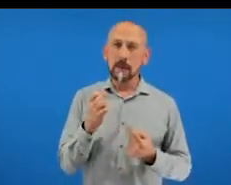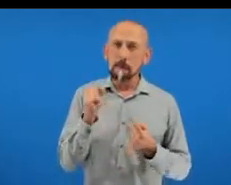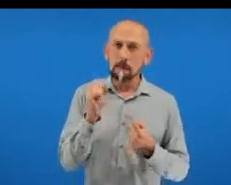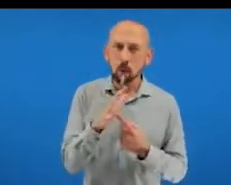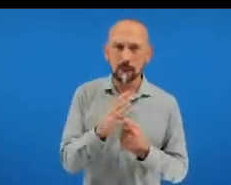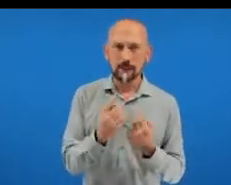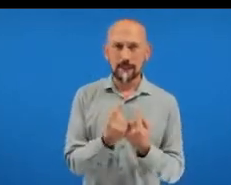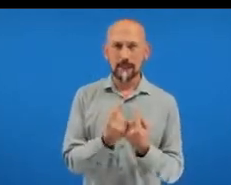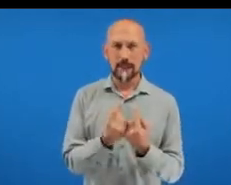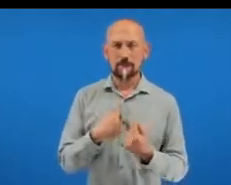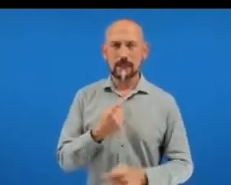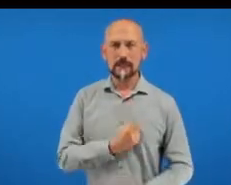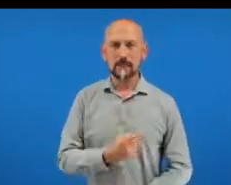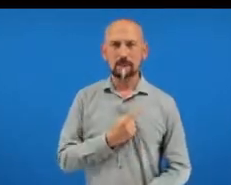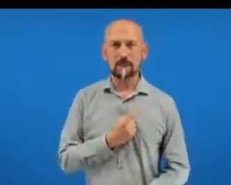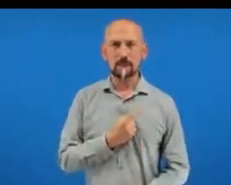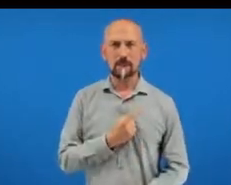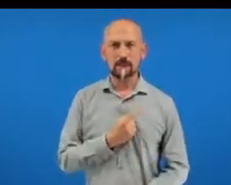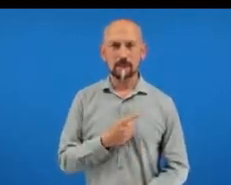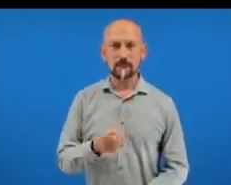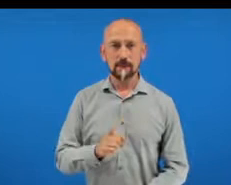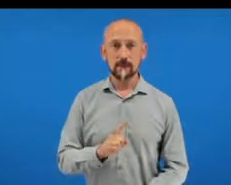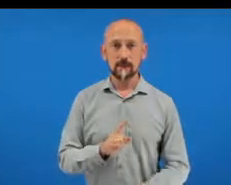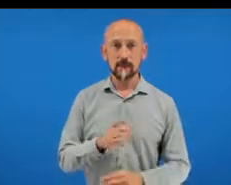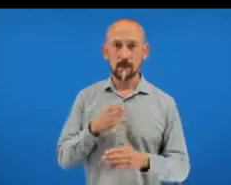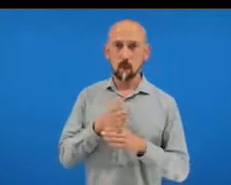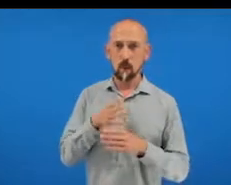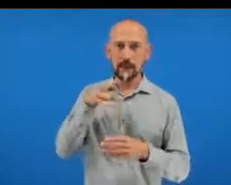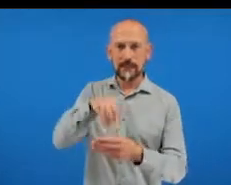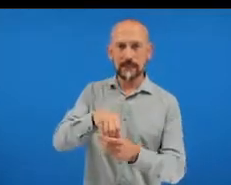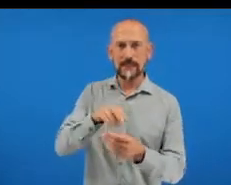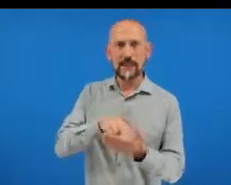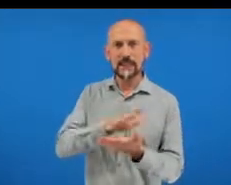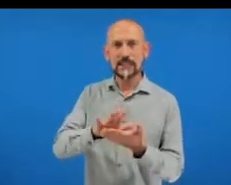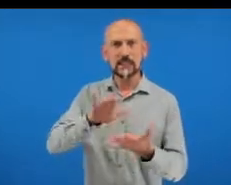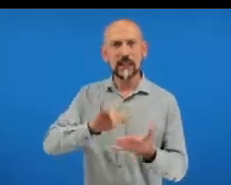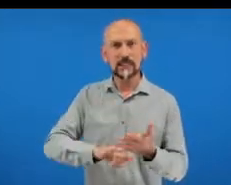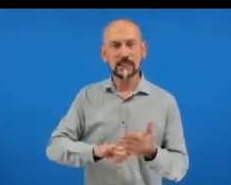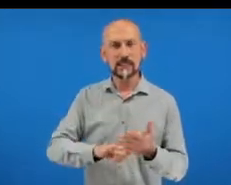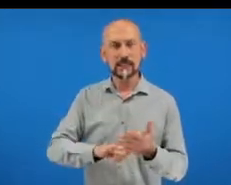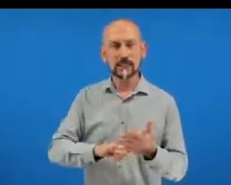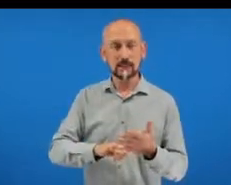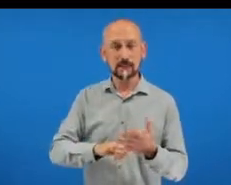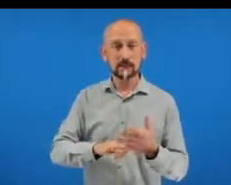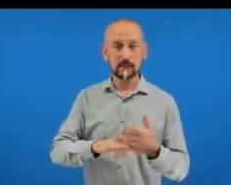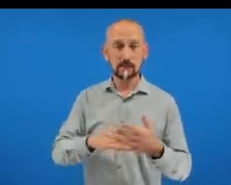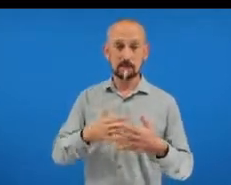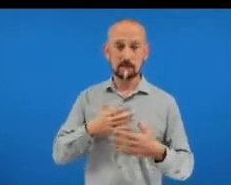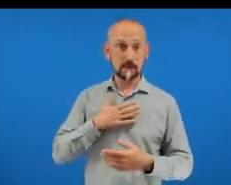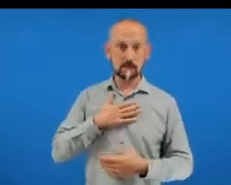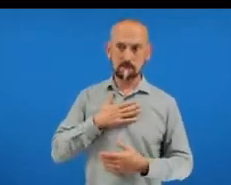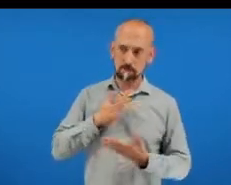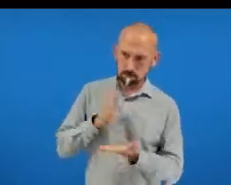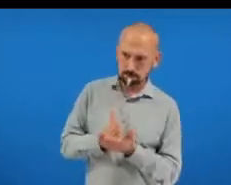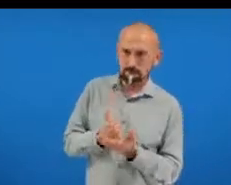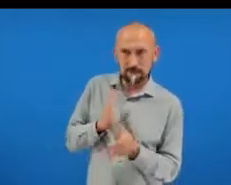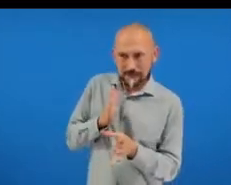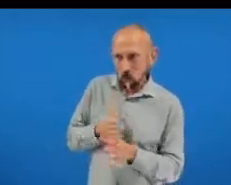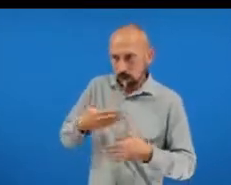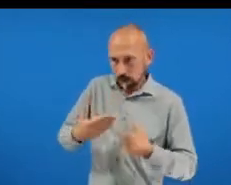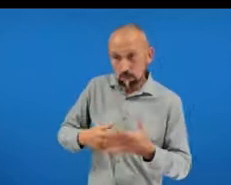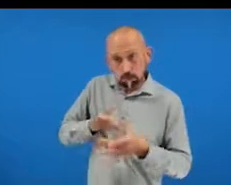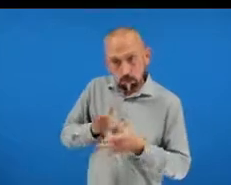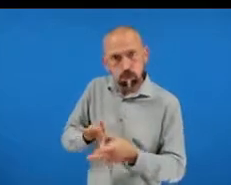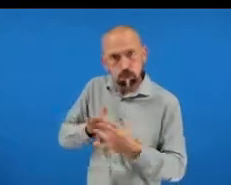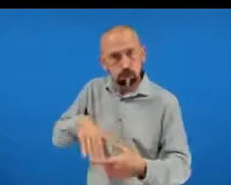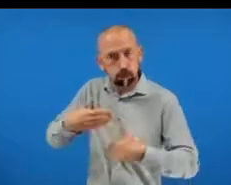me was also working on the NHS front line throughout my journey into politics. And I think